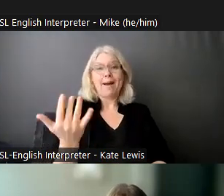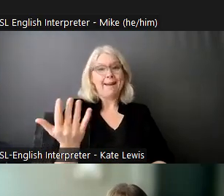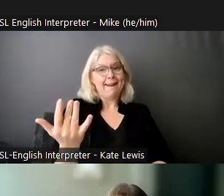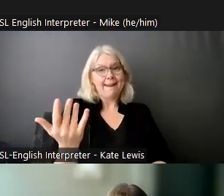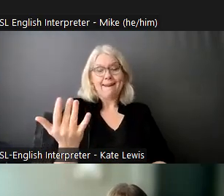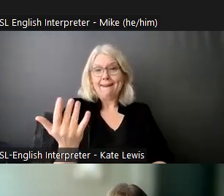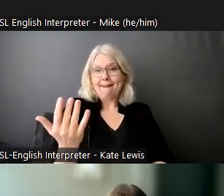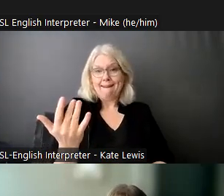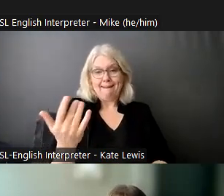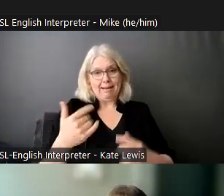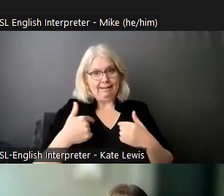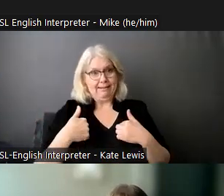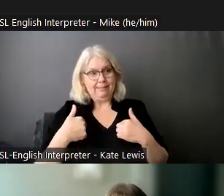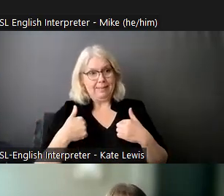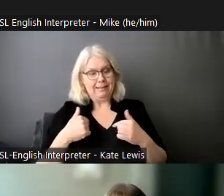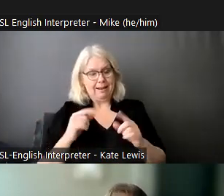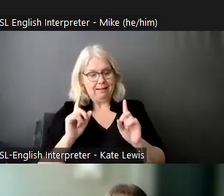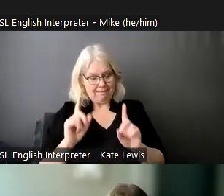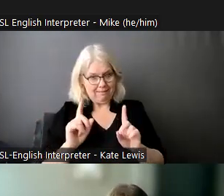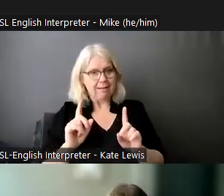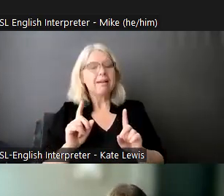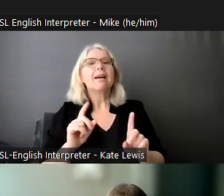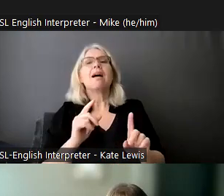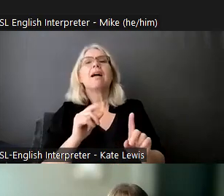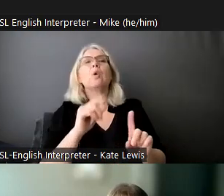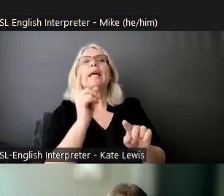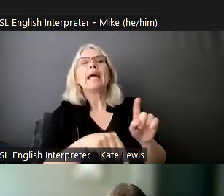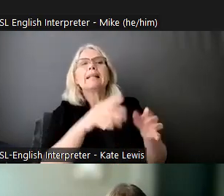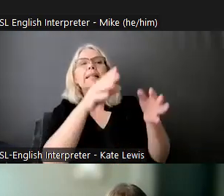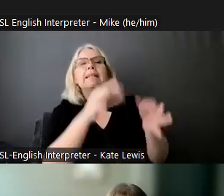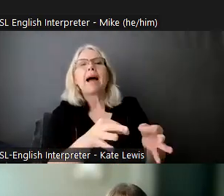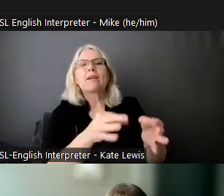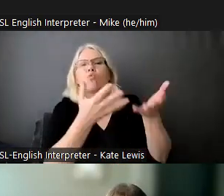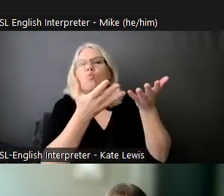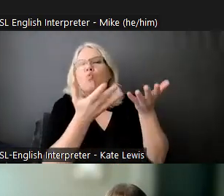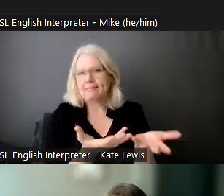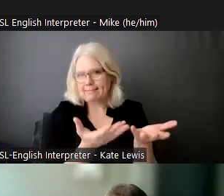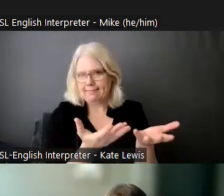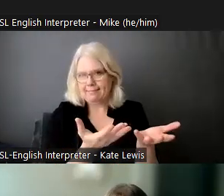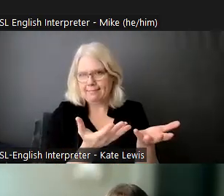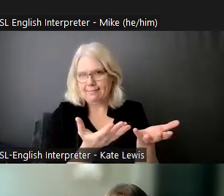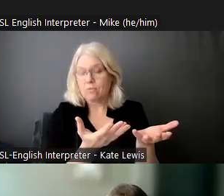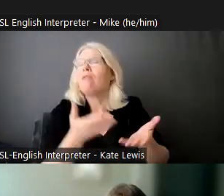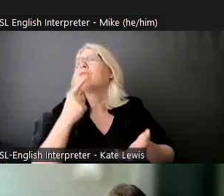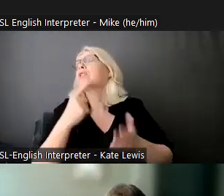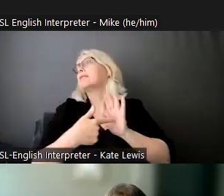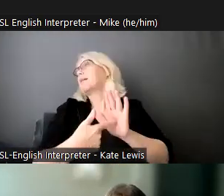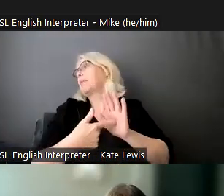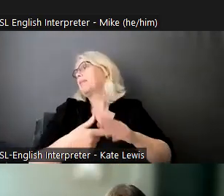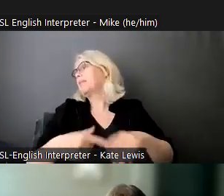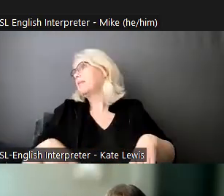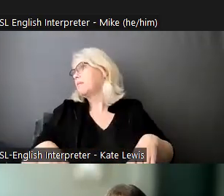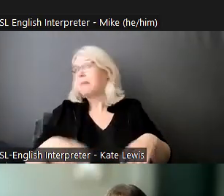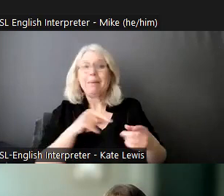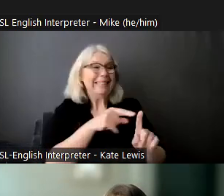a healthcare provider is incapable of what? Because they're all different. So people can be capable or incapable of